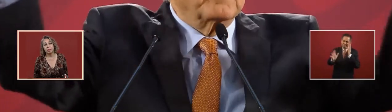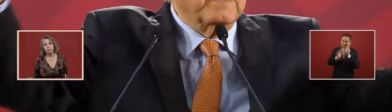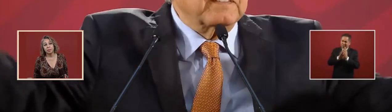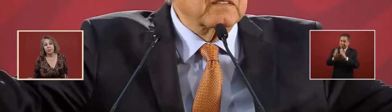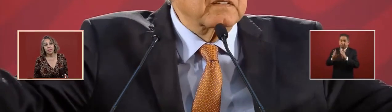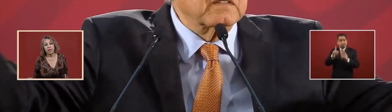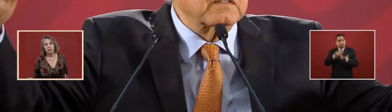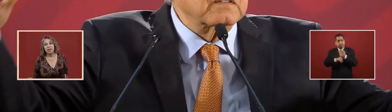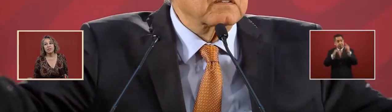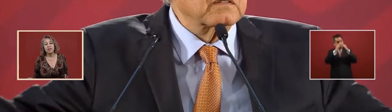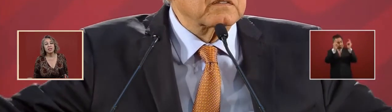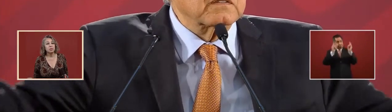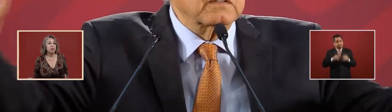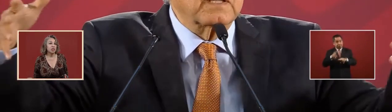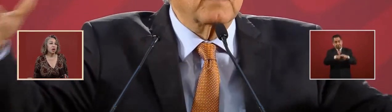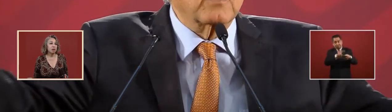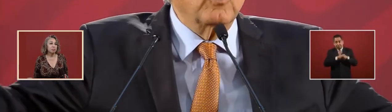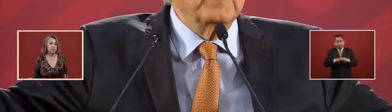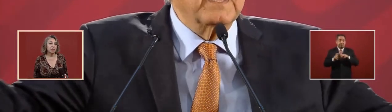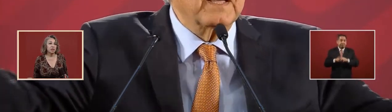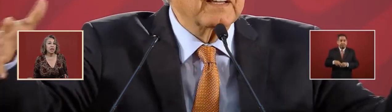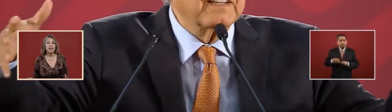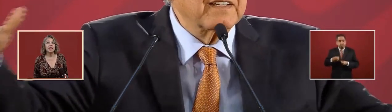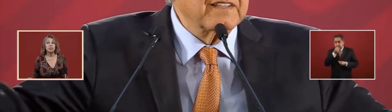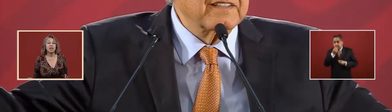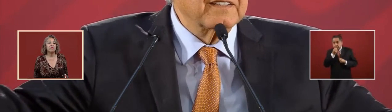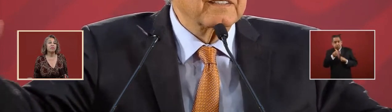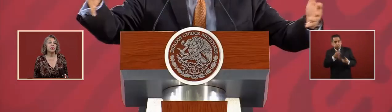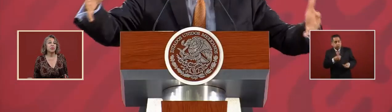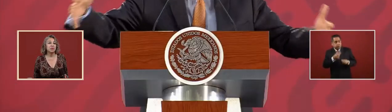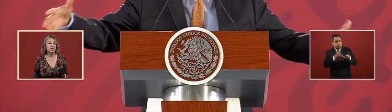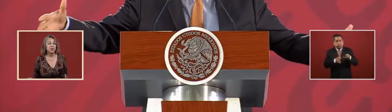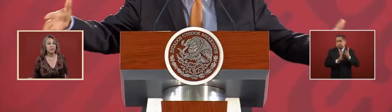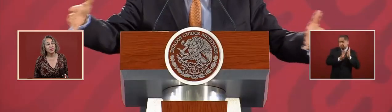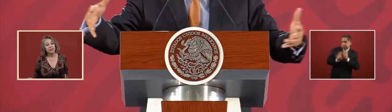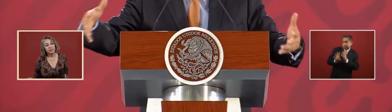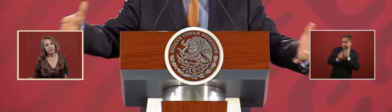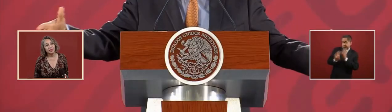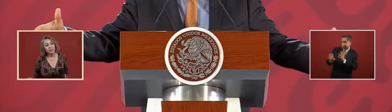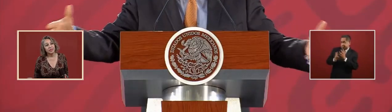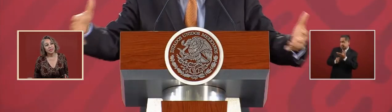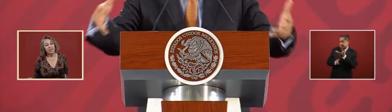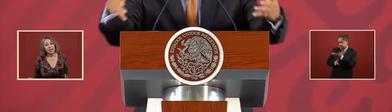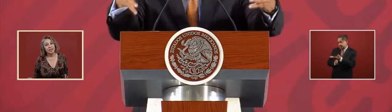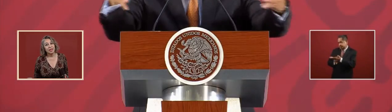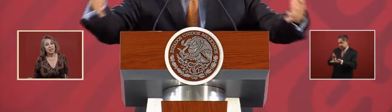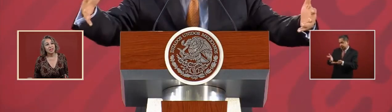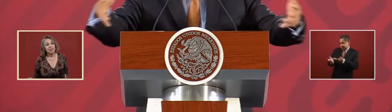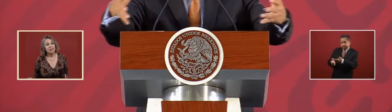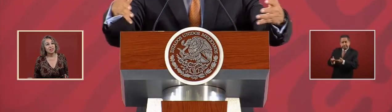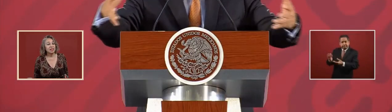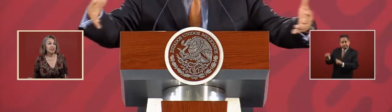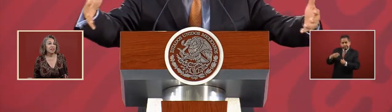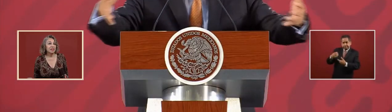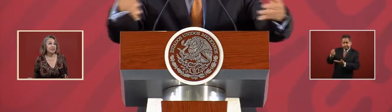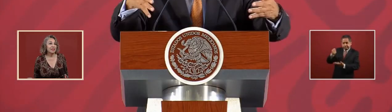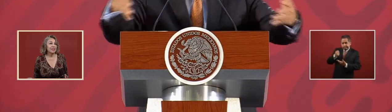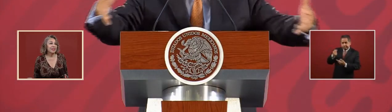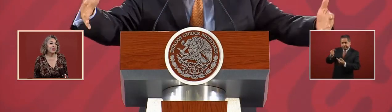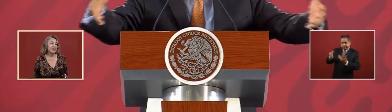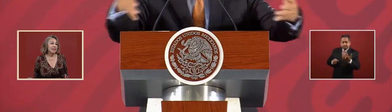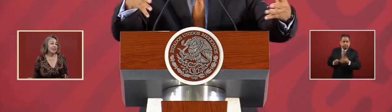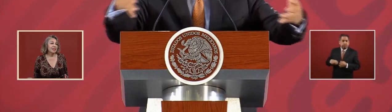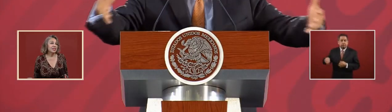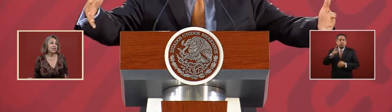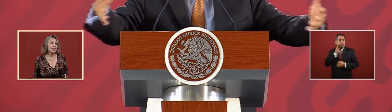hasta carpas, they even used to put tarps, daban comida, and they would give food. Para que,